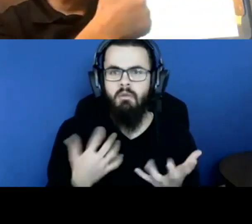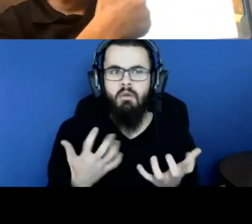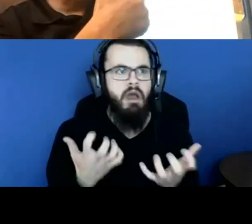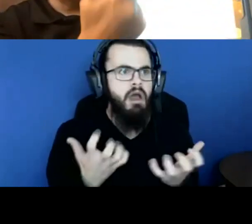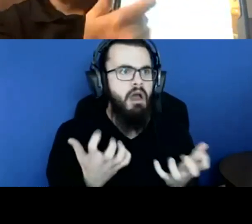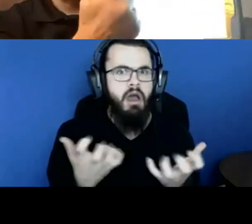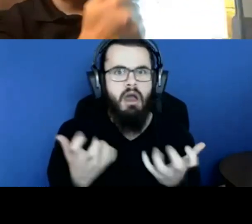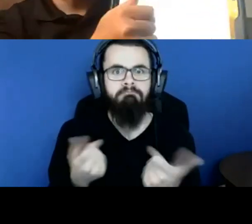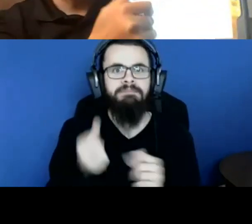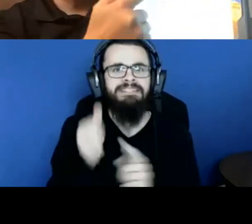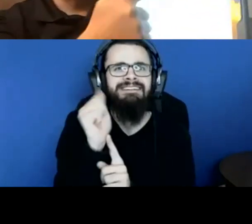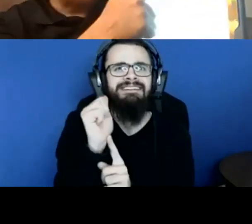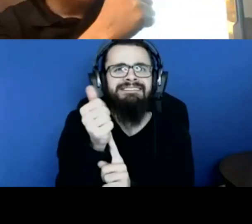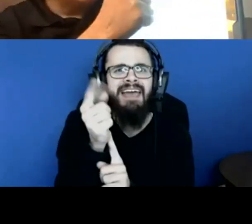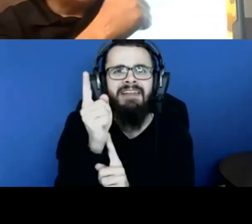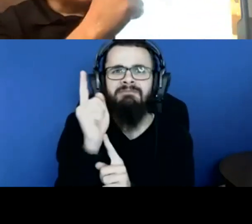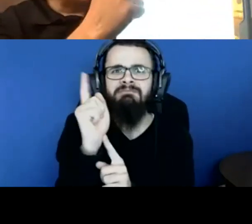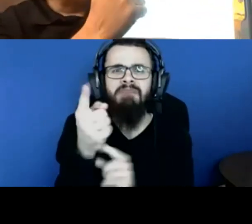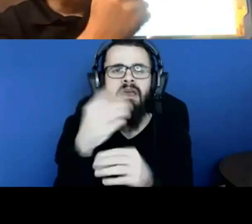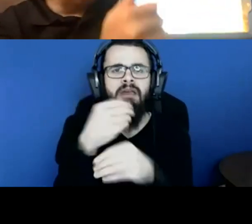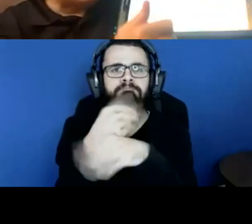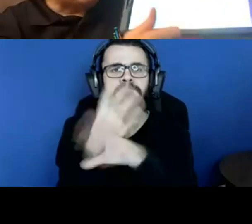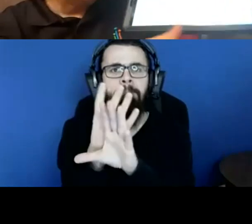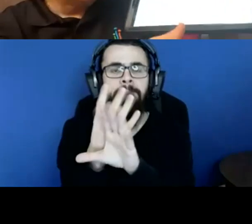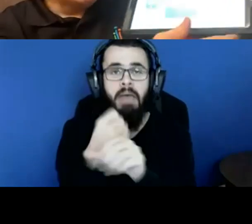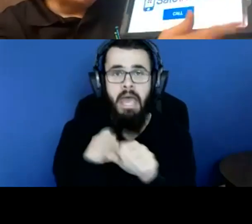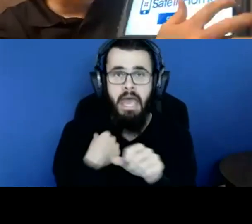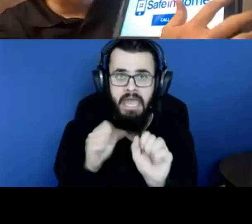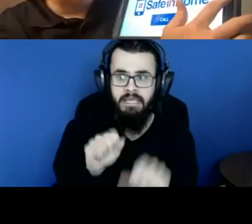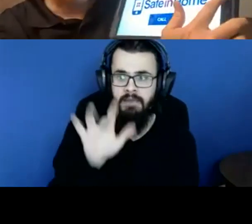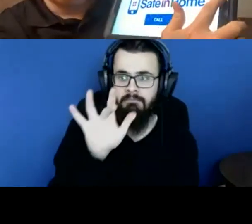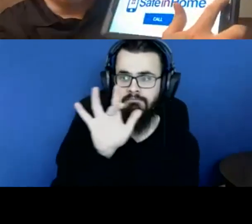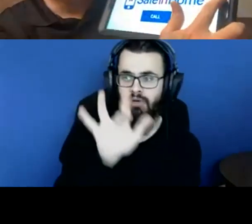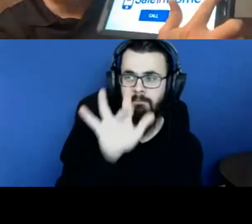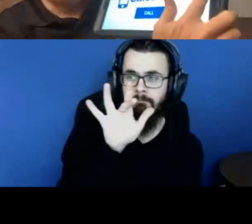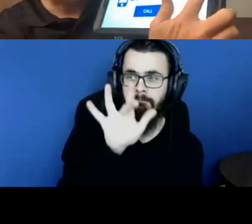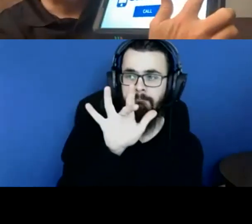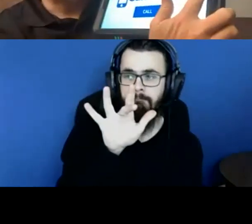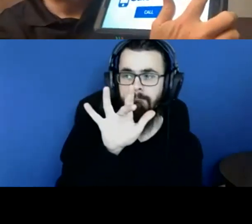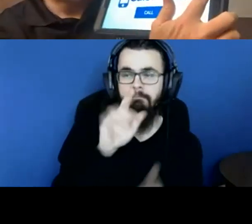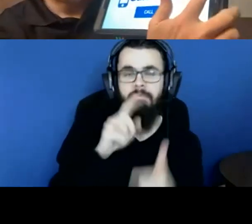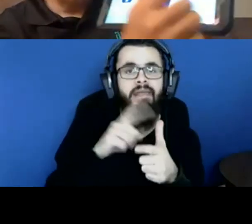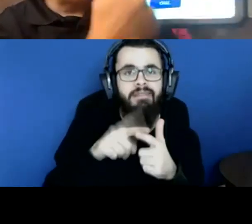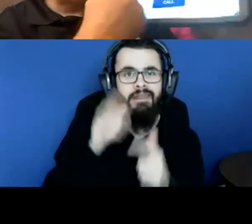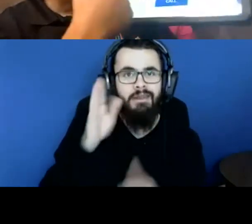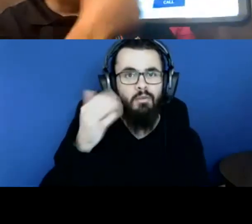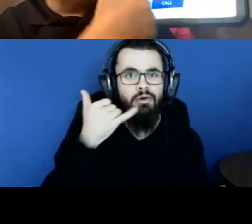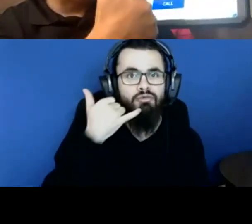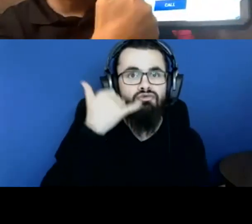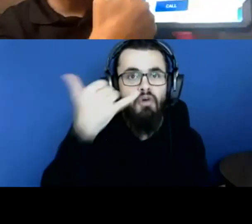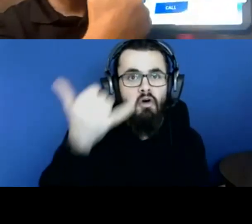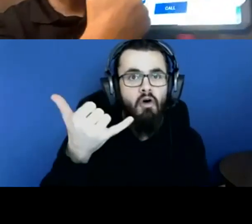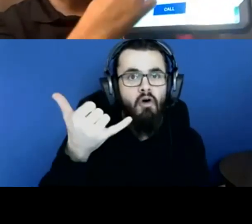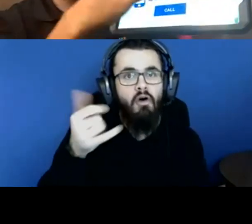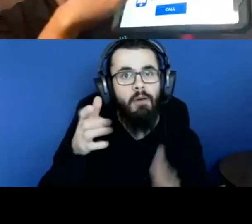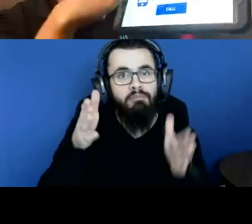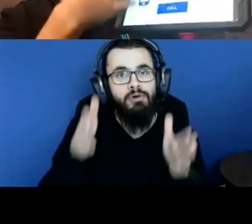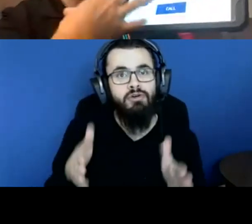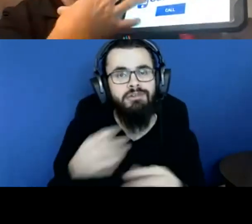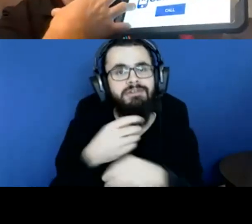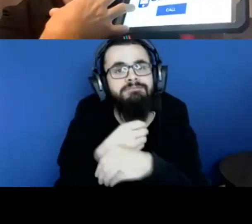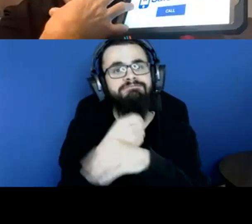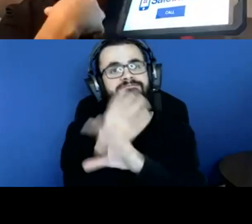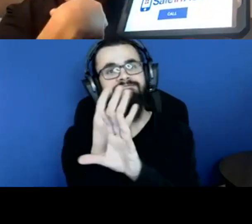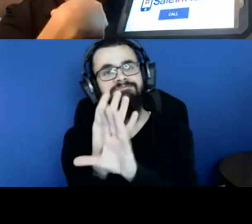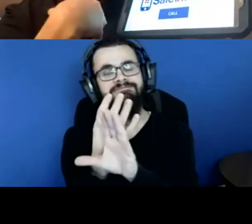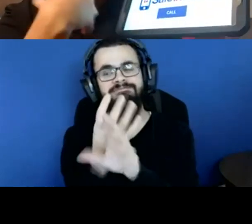can push that button and I can push that. And then it'll call somebody. And the other person on the team will be